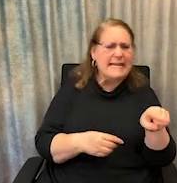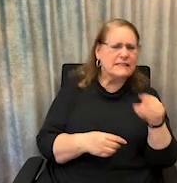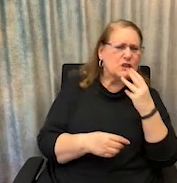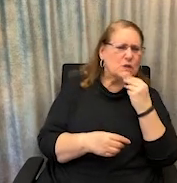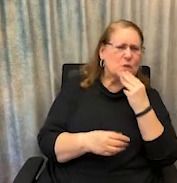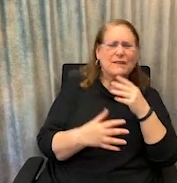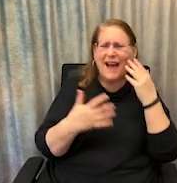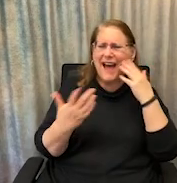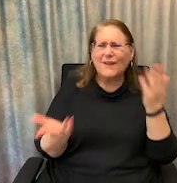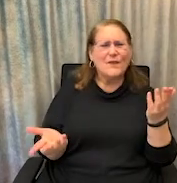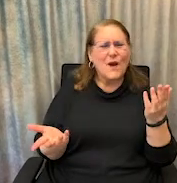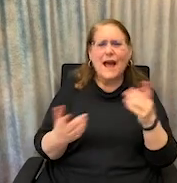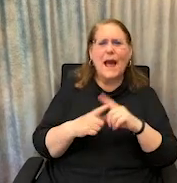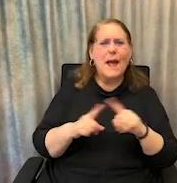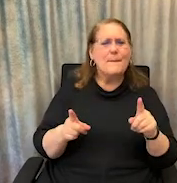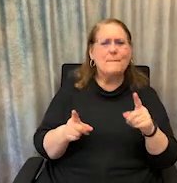but